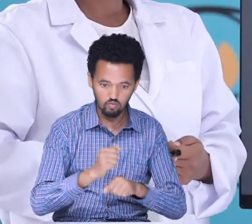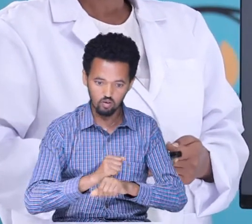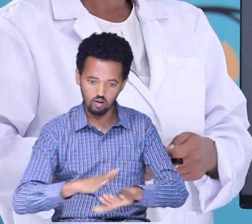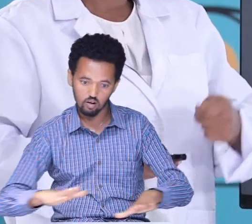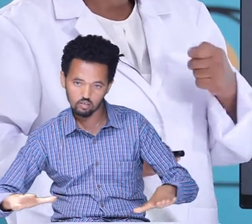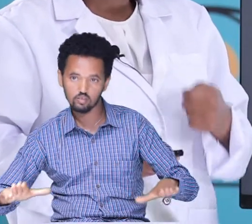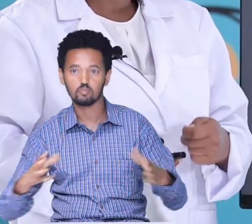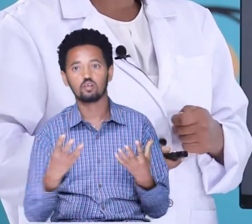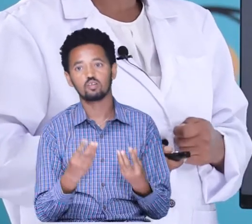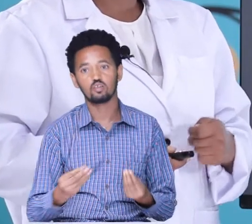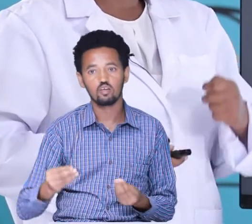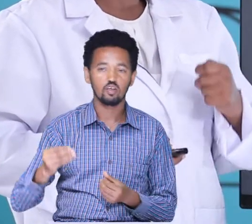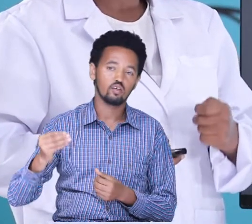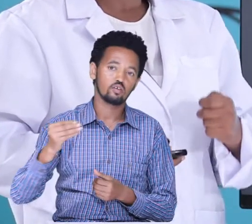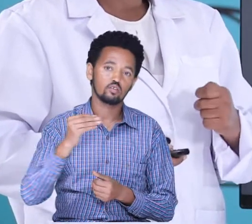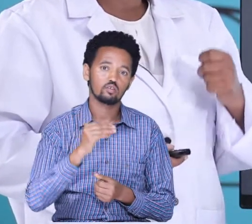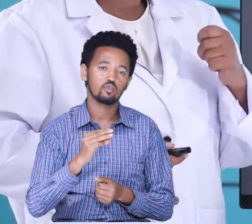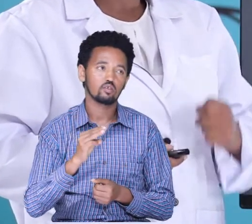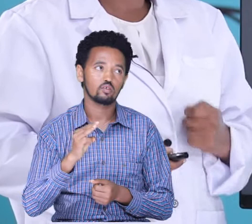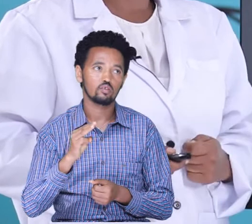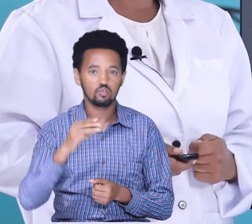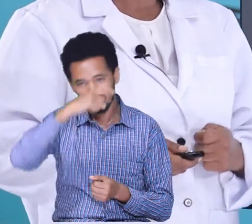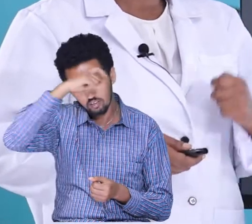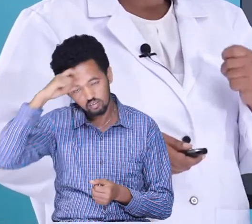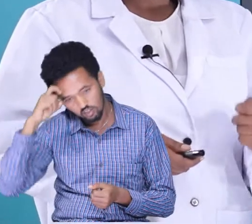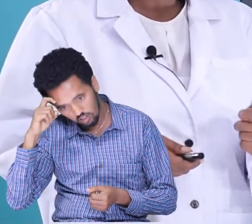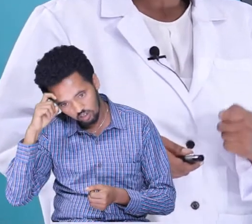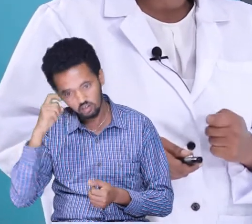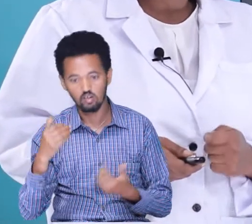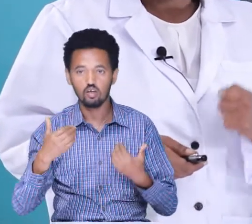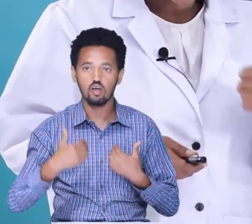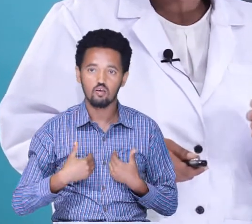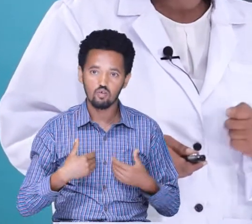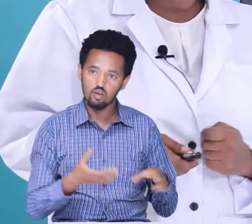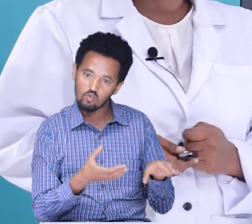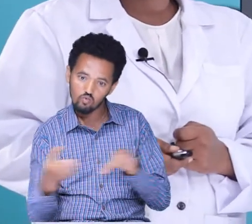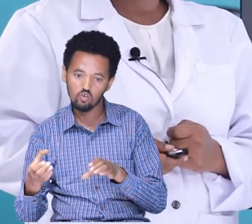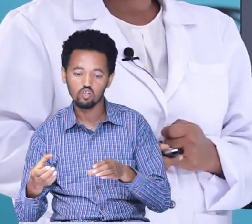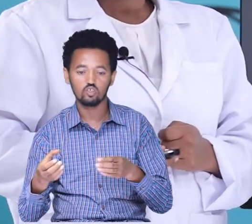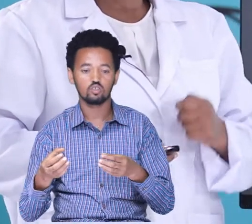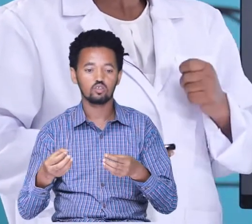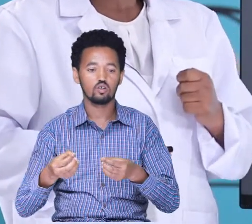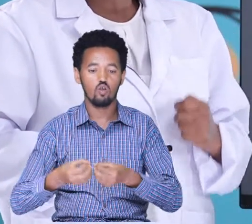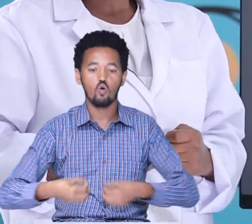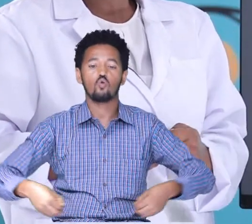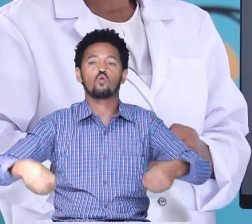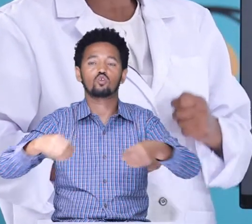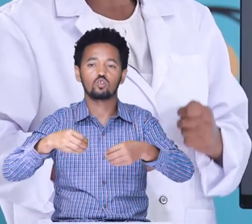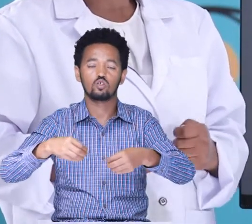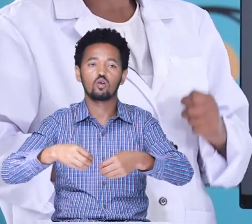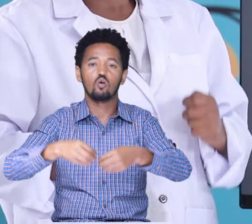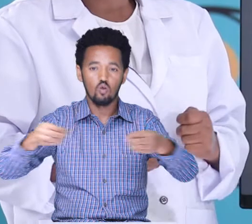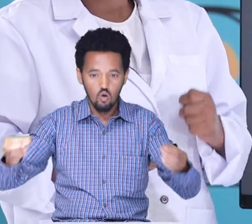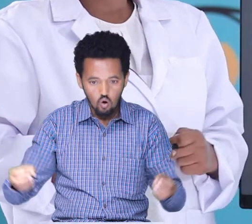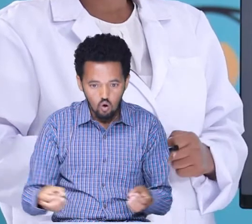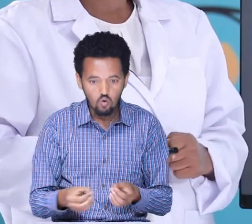example, the Sahara Desert is found far away, the influence of ocean current. Because of this, the